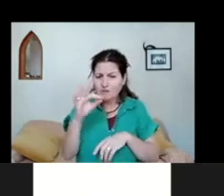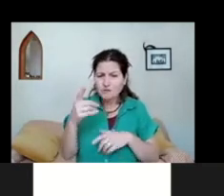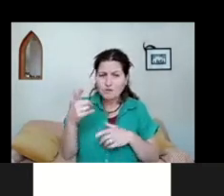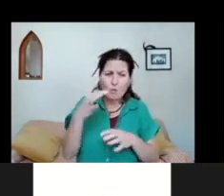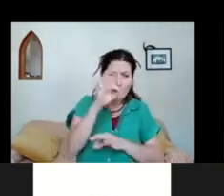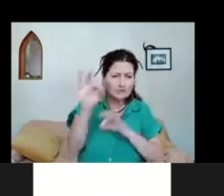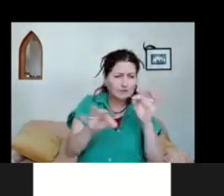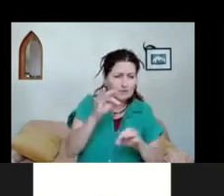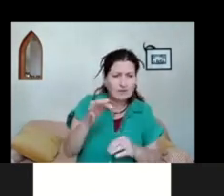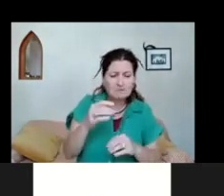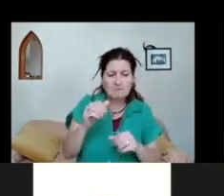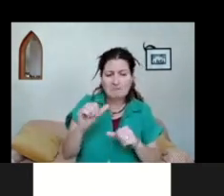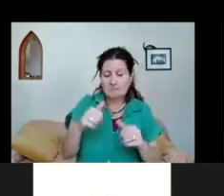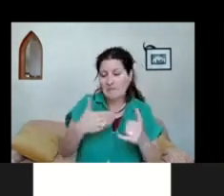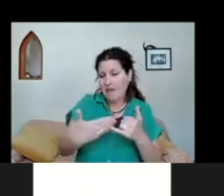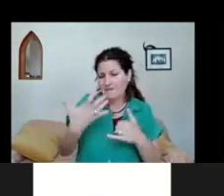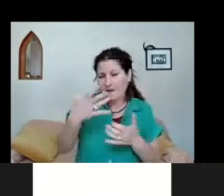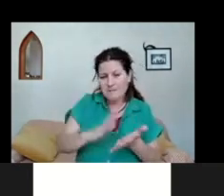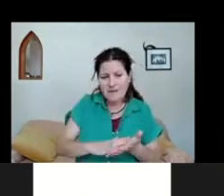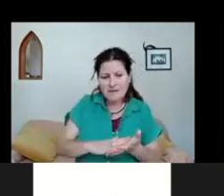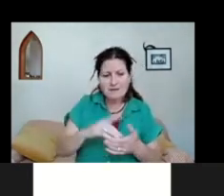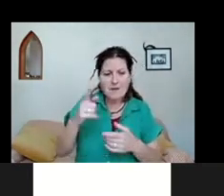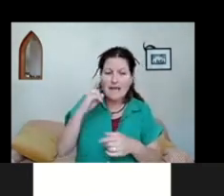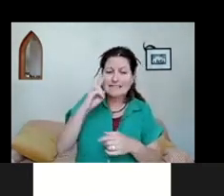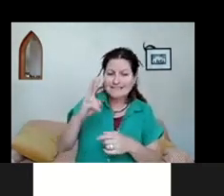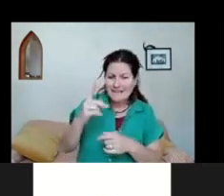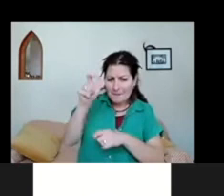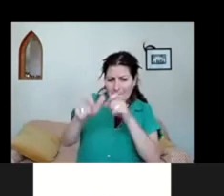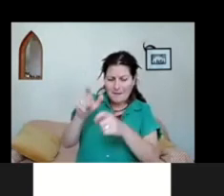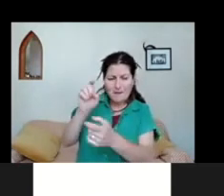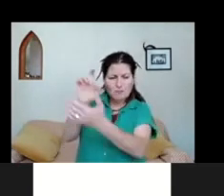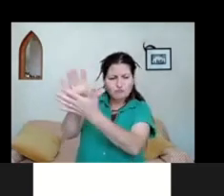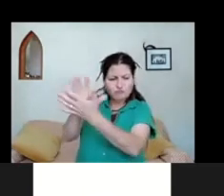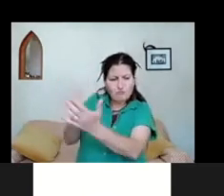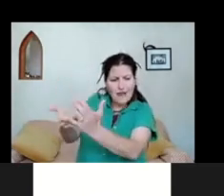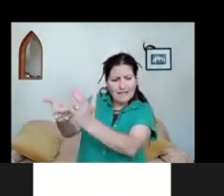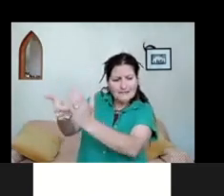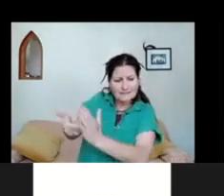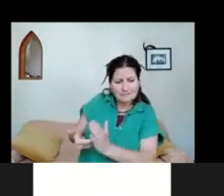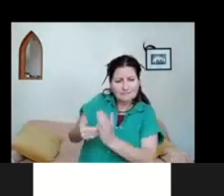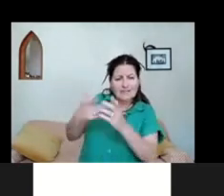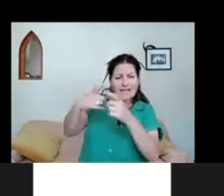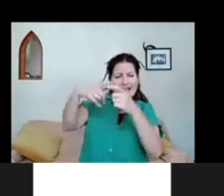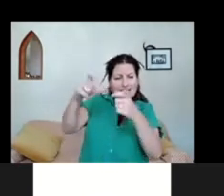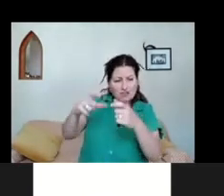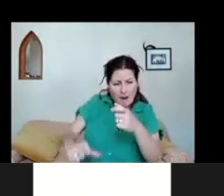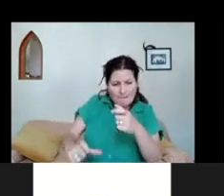all dropping your sort of Instagram contacts, etc. So we'll make sure